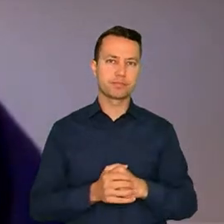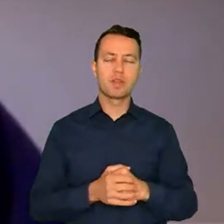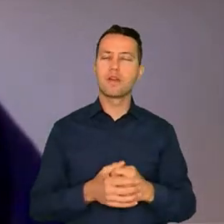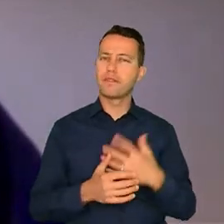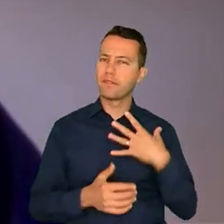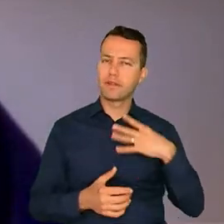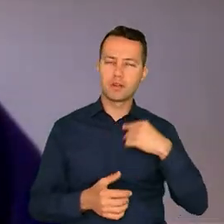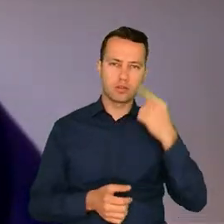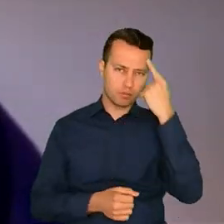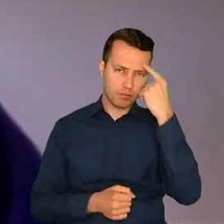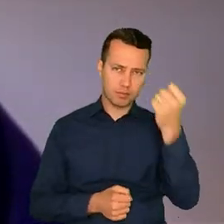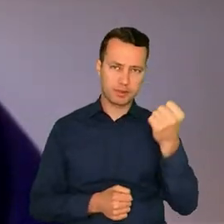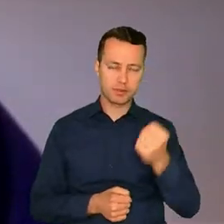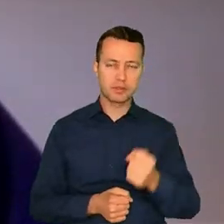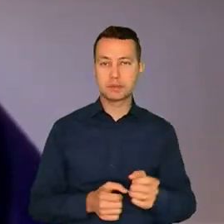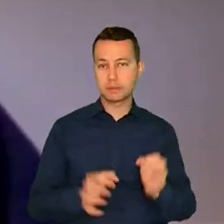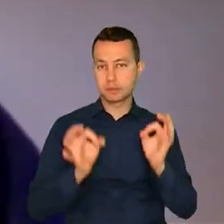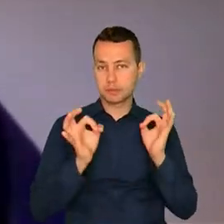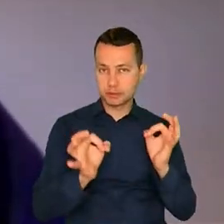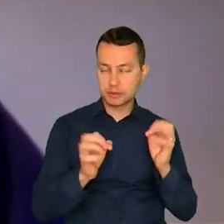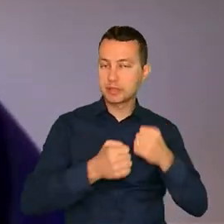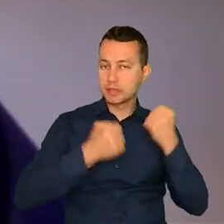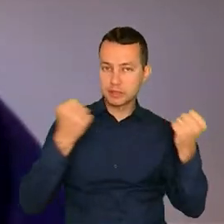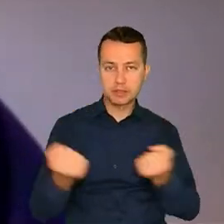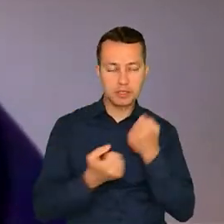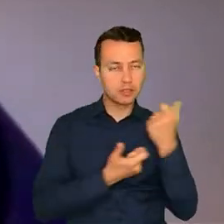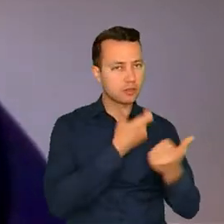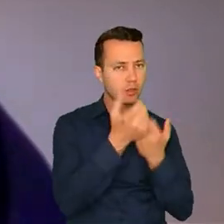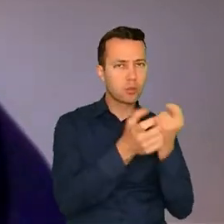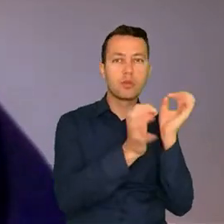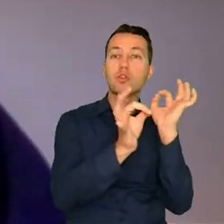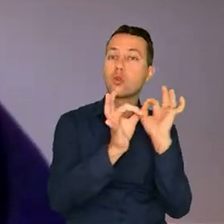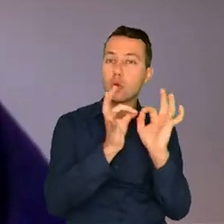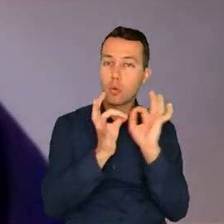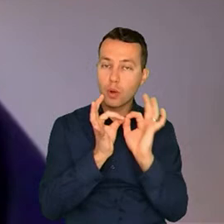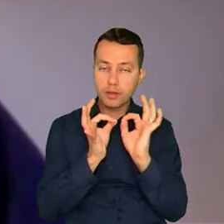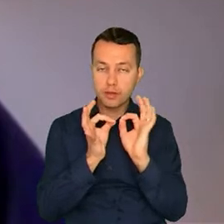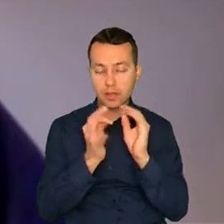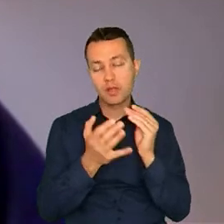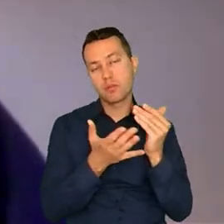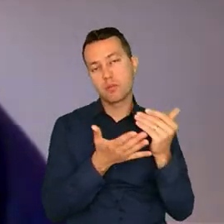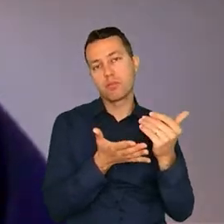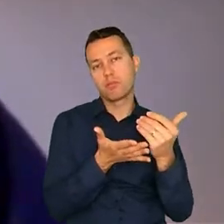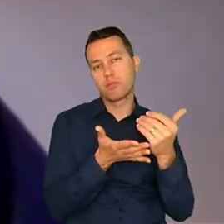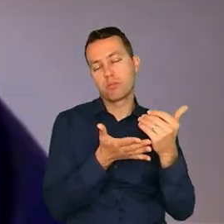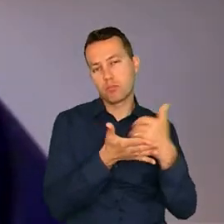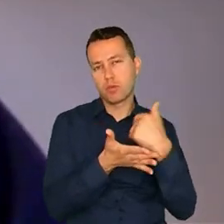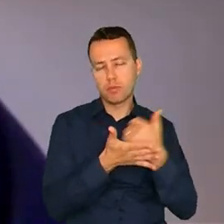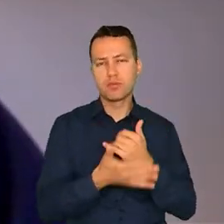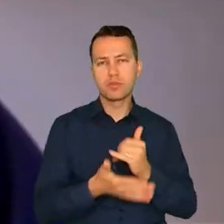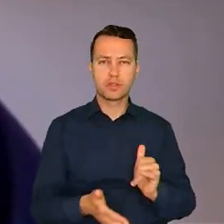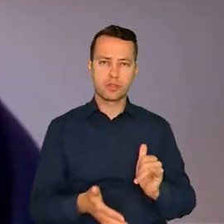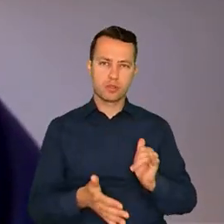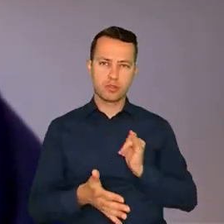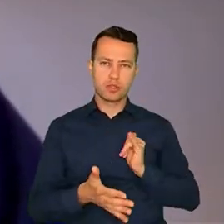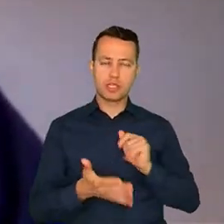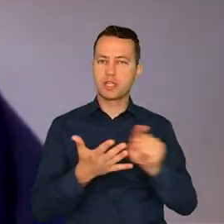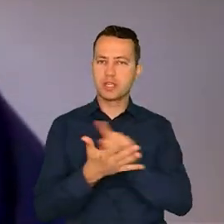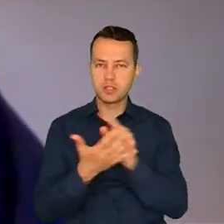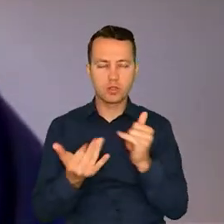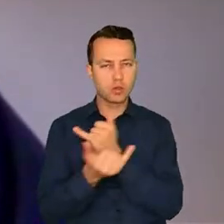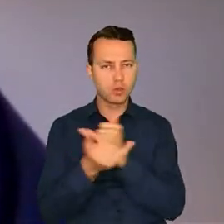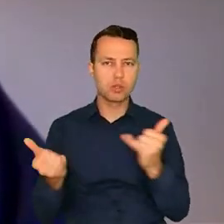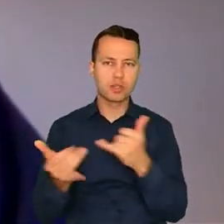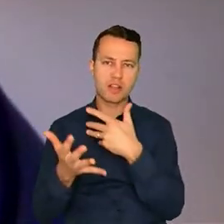So let's remember about this aspect. Well done. Due diligence will help us to avoid future risks